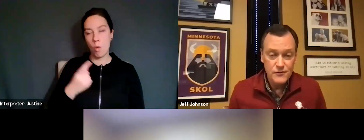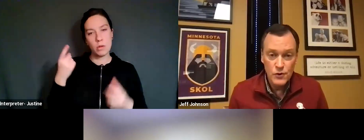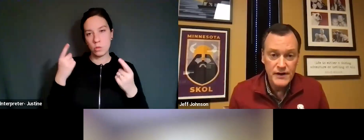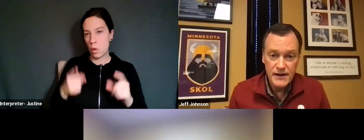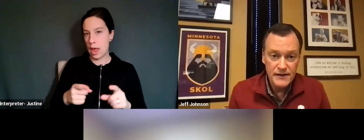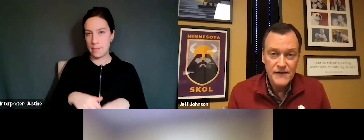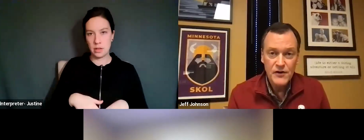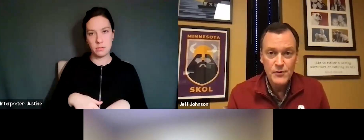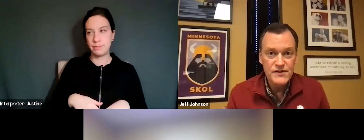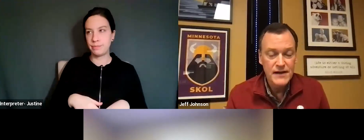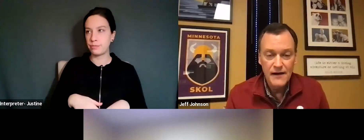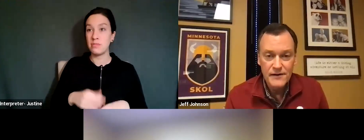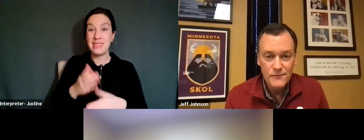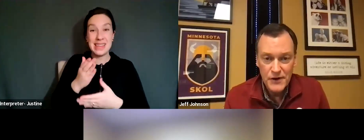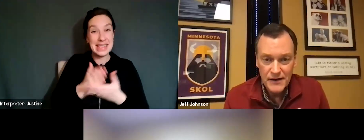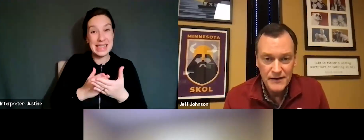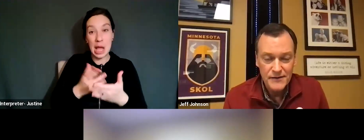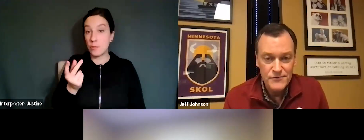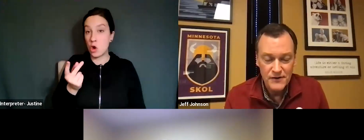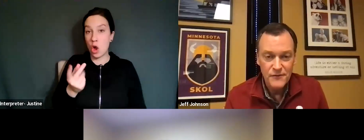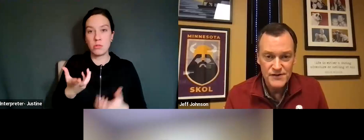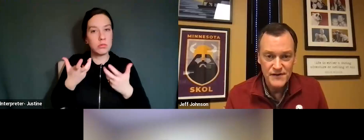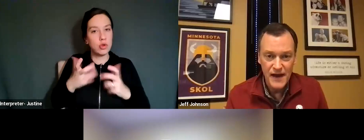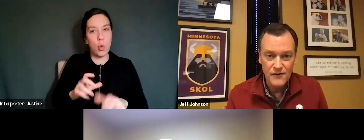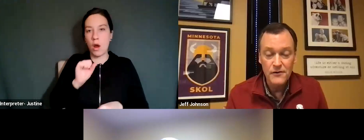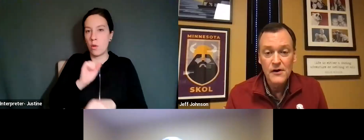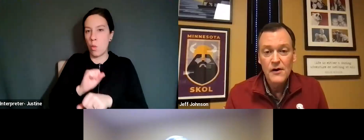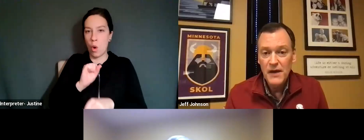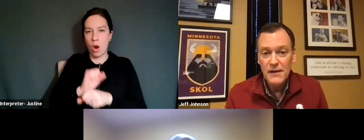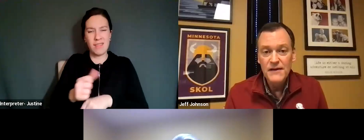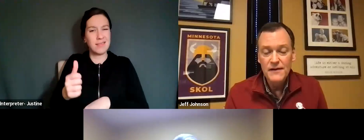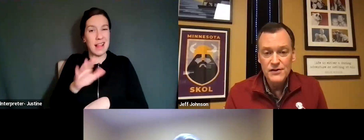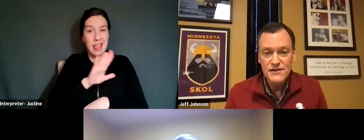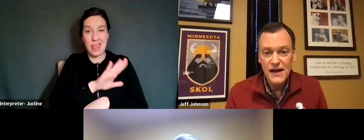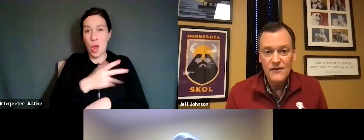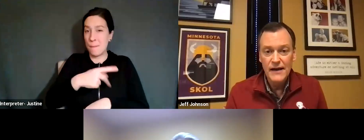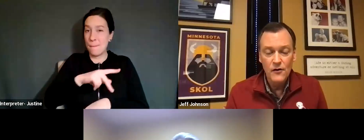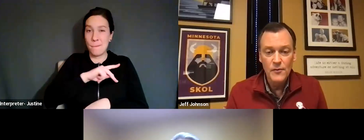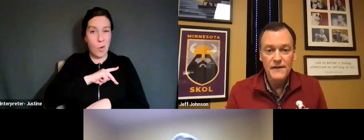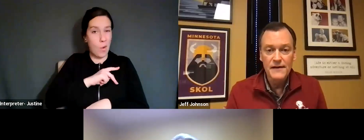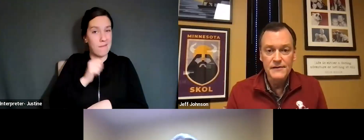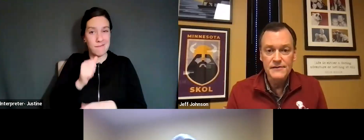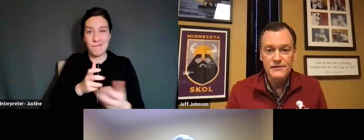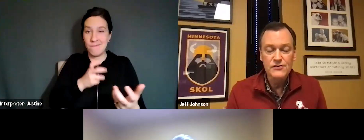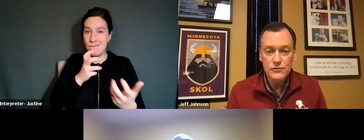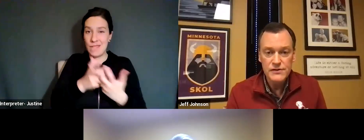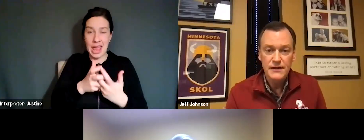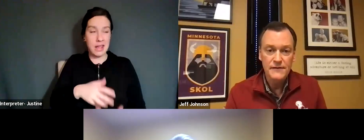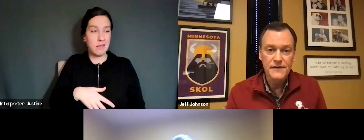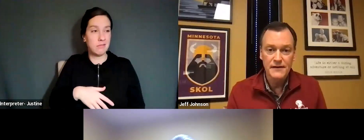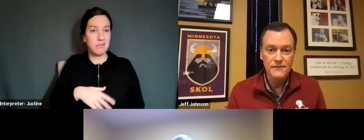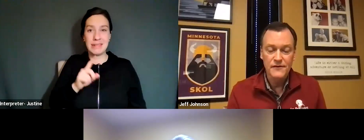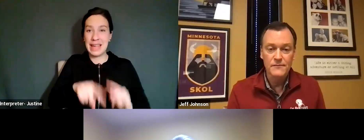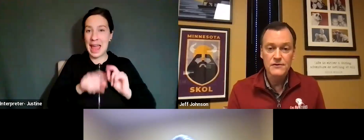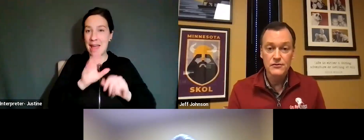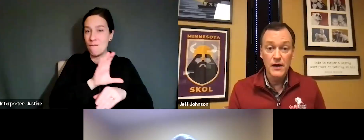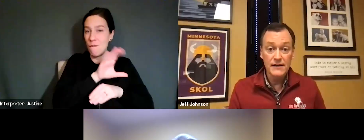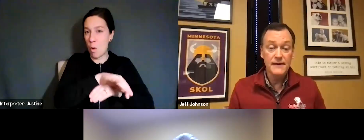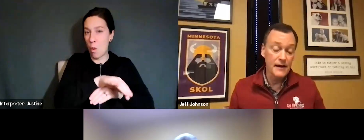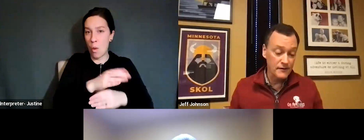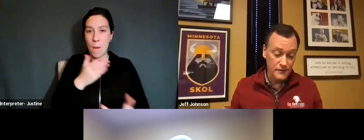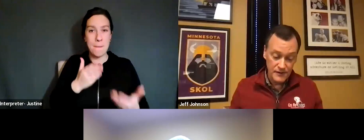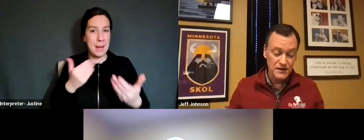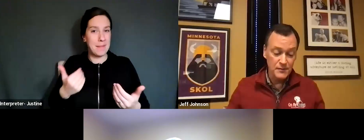not interested in working. It's not their personality, and we're not going to try to force that, or maybe they just have an ailment that is too significant for them to